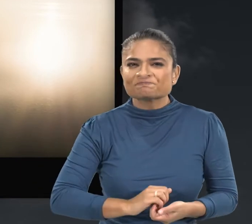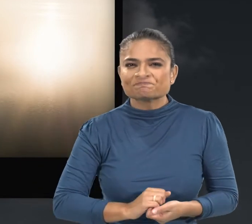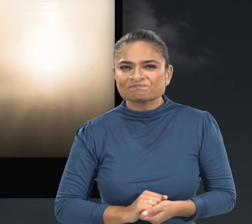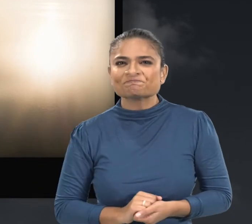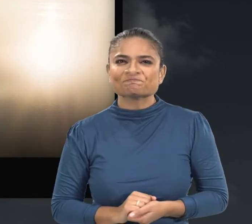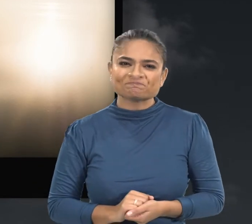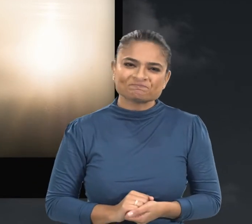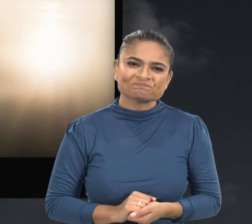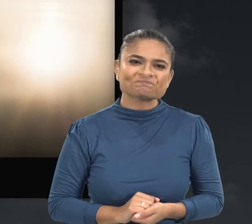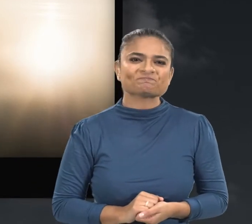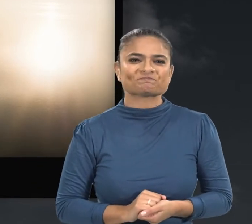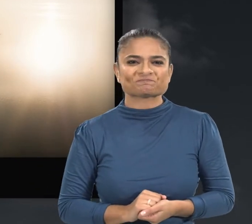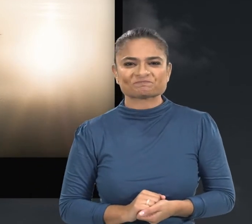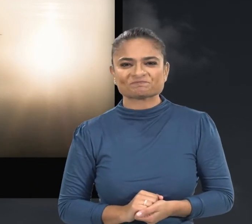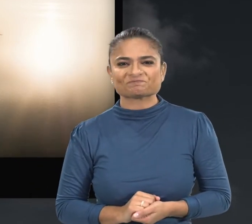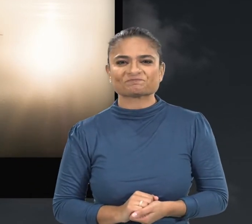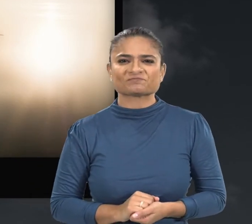want to see you.